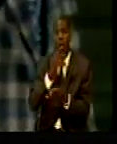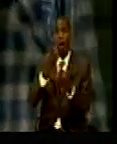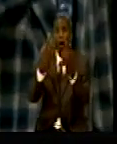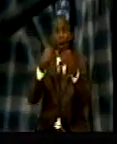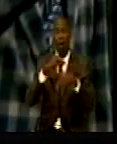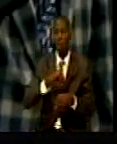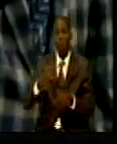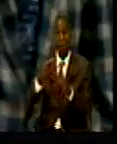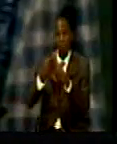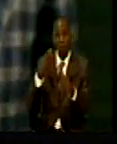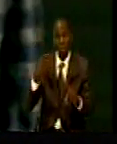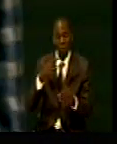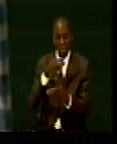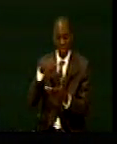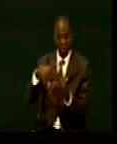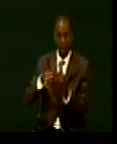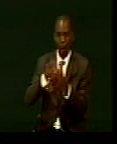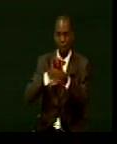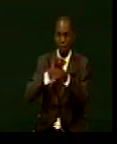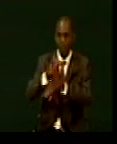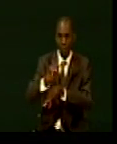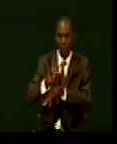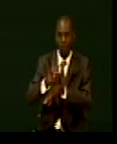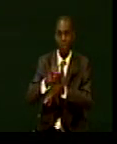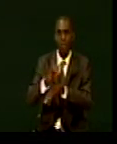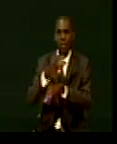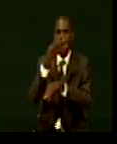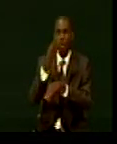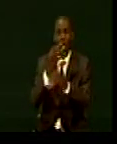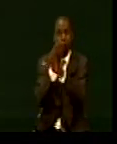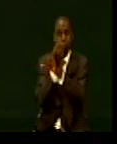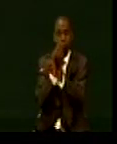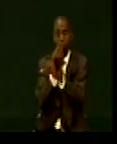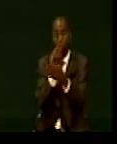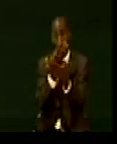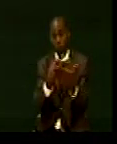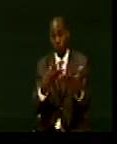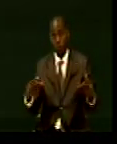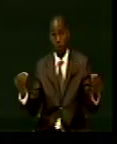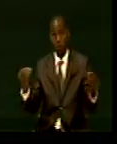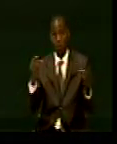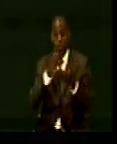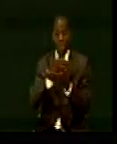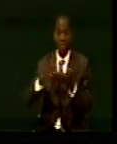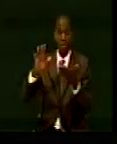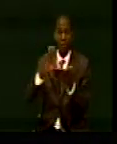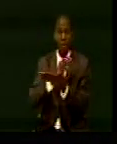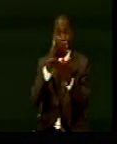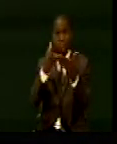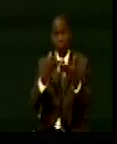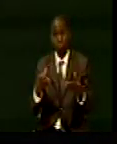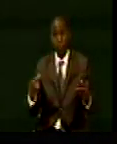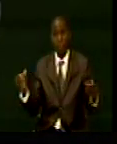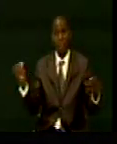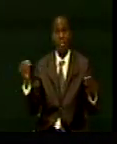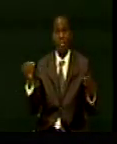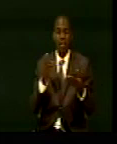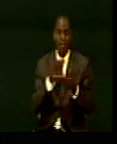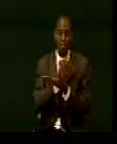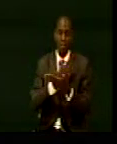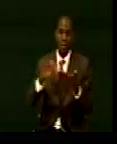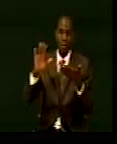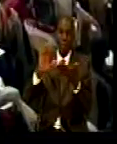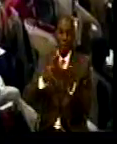this message of solution, divine solution, and divine power is